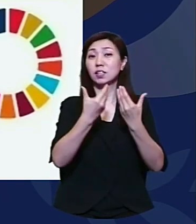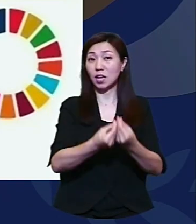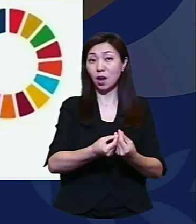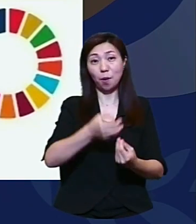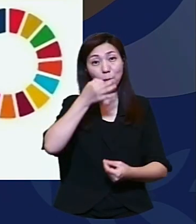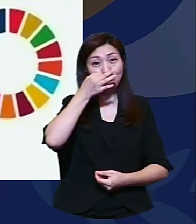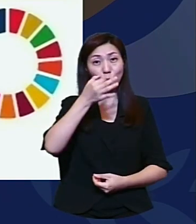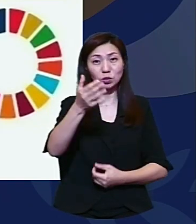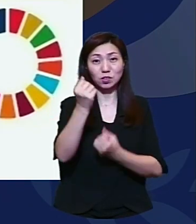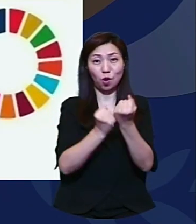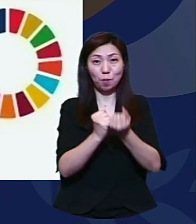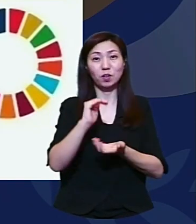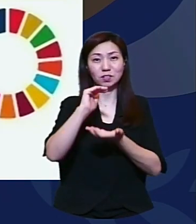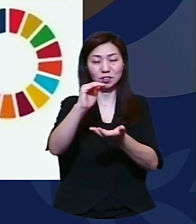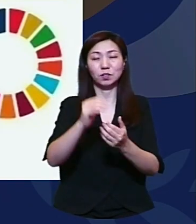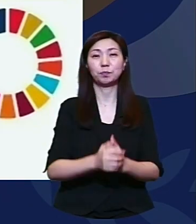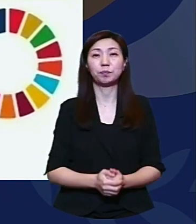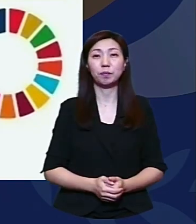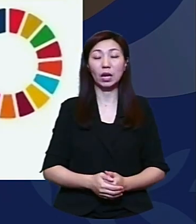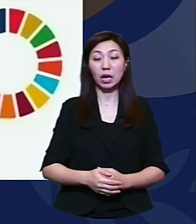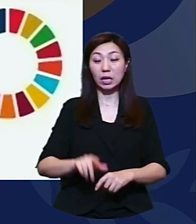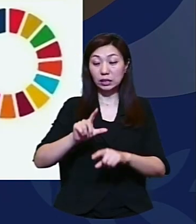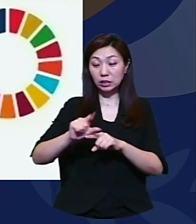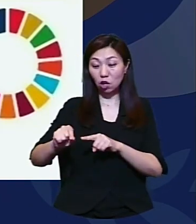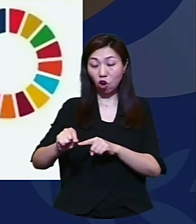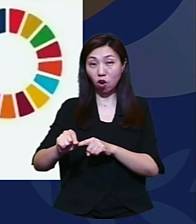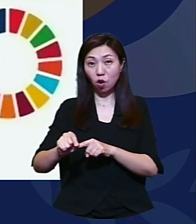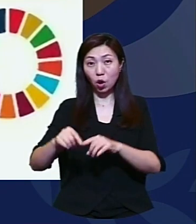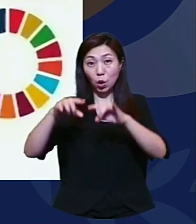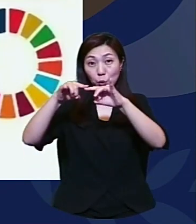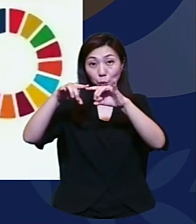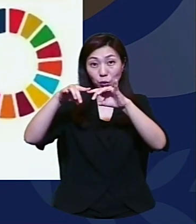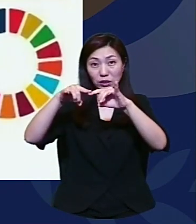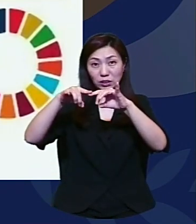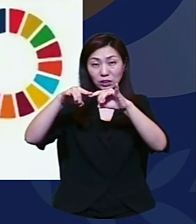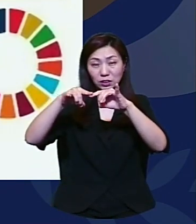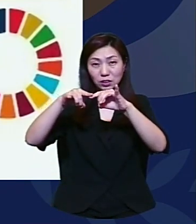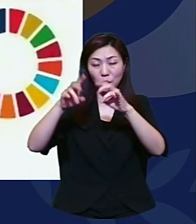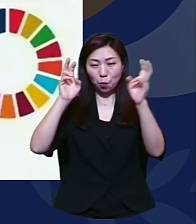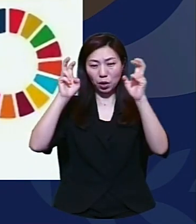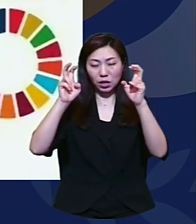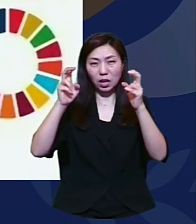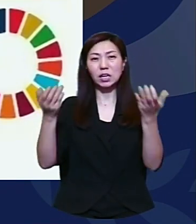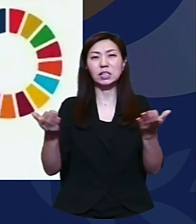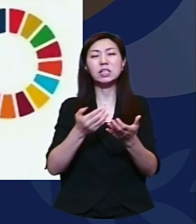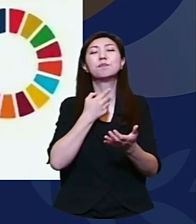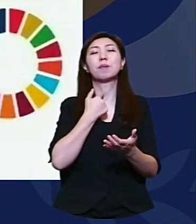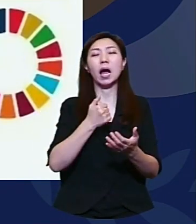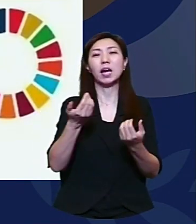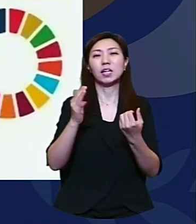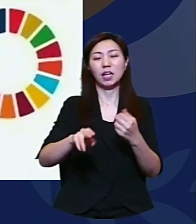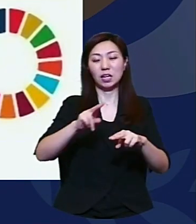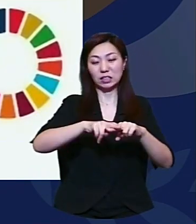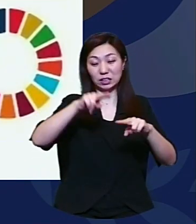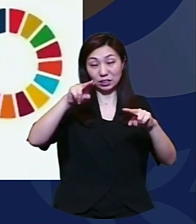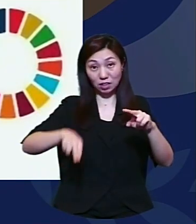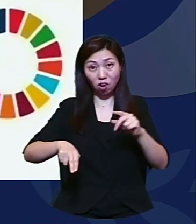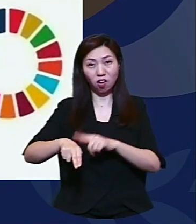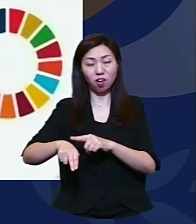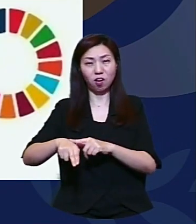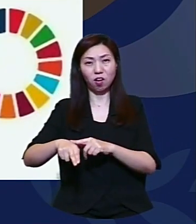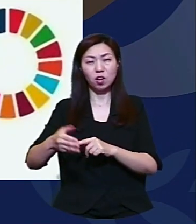retired engineers from local telcos were brought in to help run digital awareness and training courses